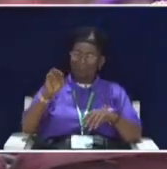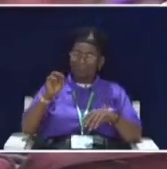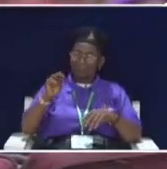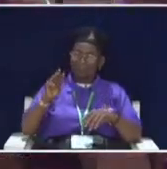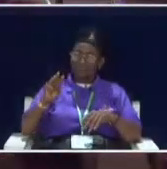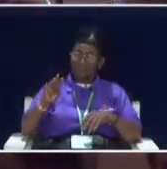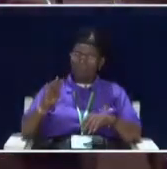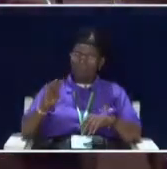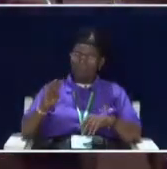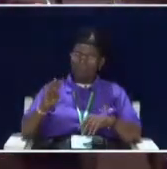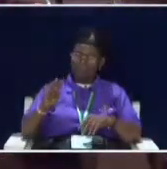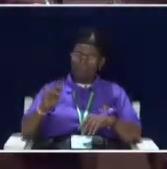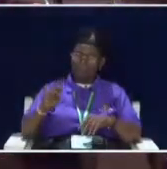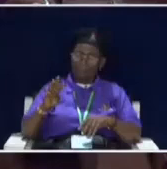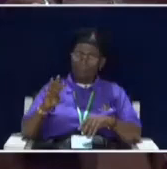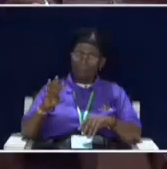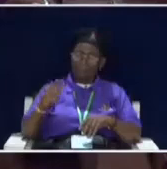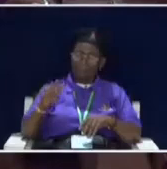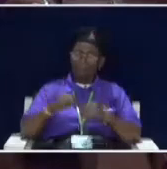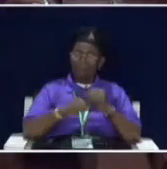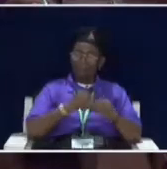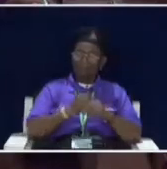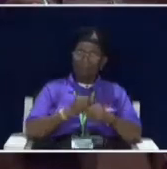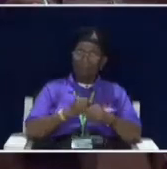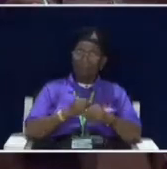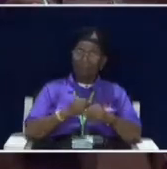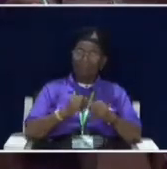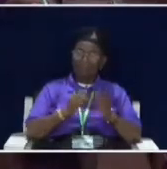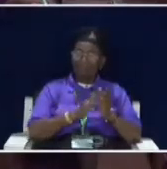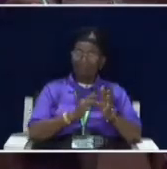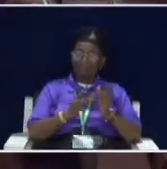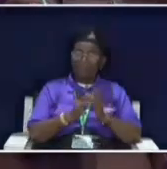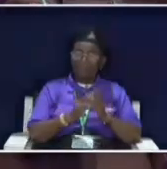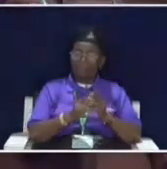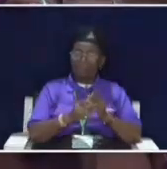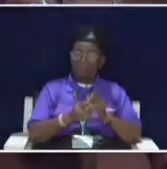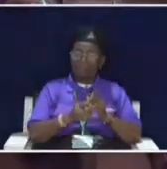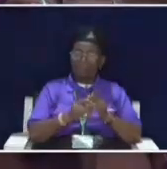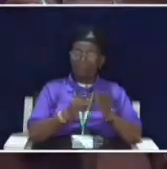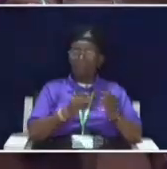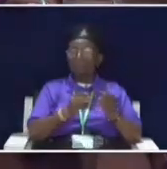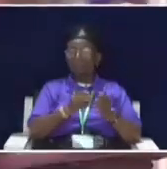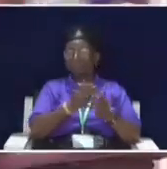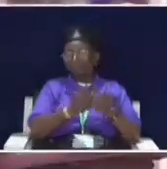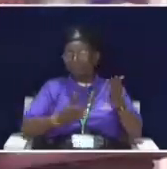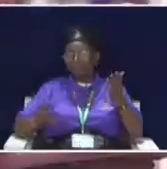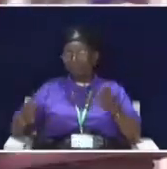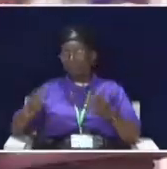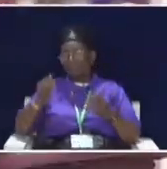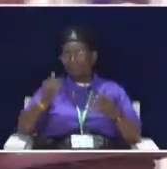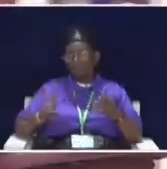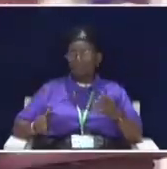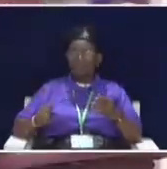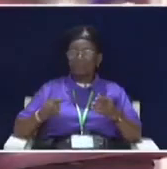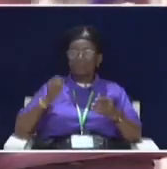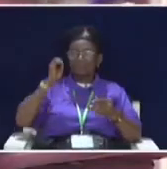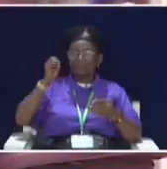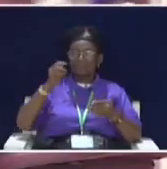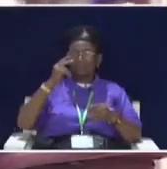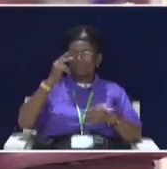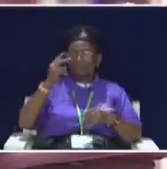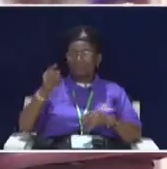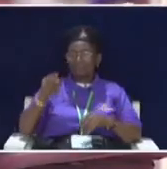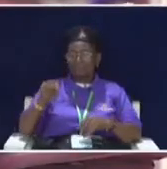foju? As Jesus passed by, bi Jesu se nkoja lo, he saw him. O ri.